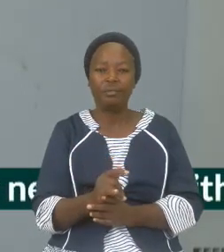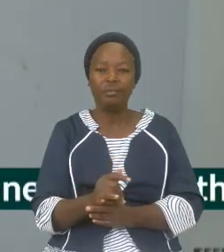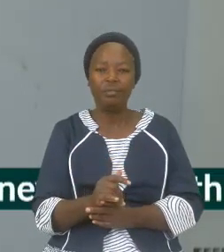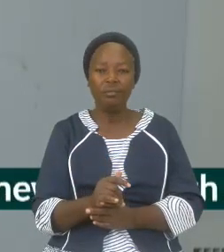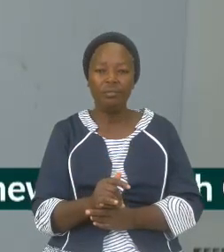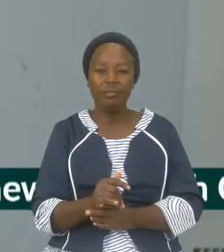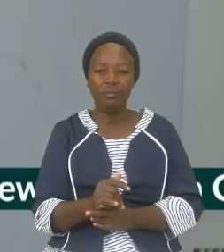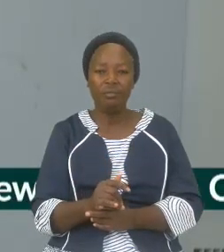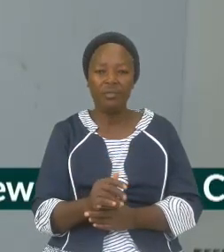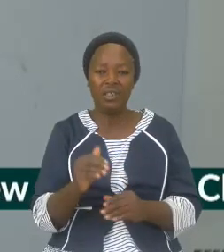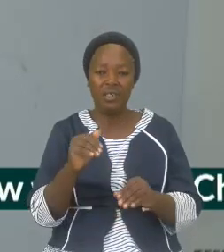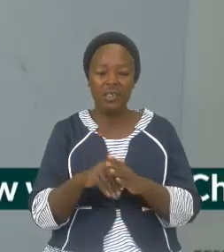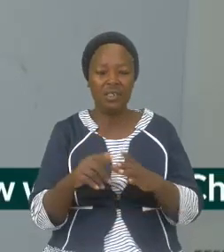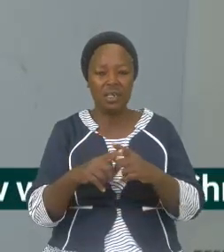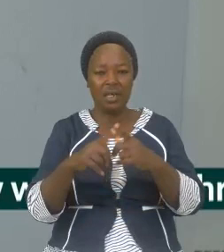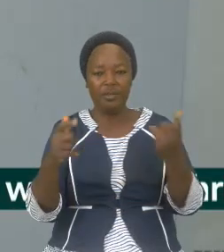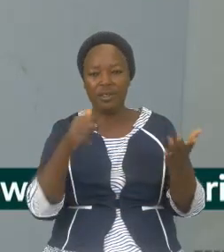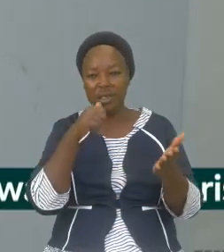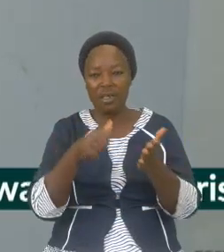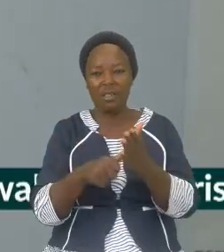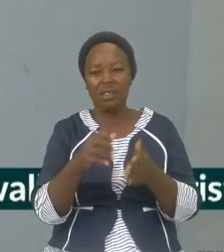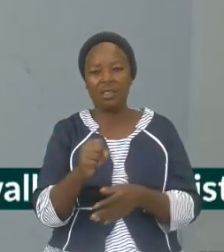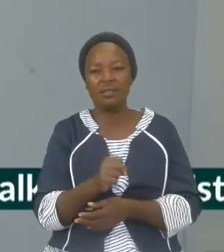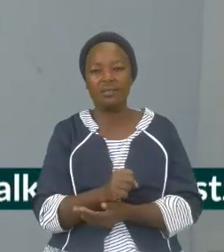in capital letters.